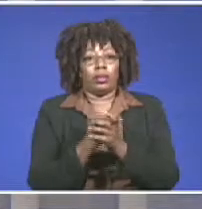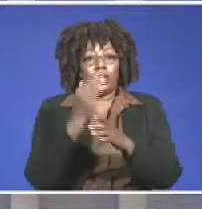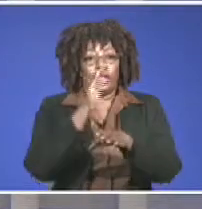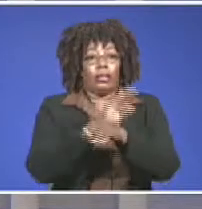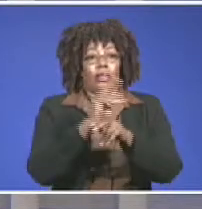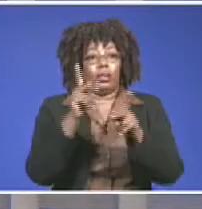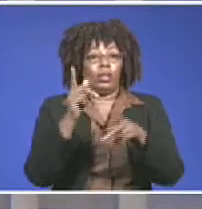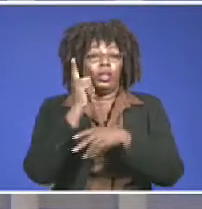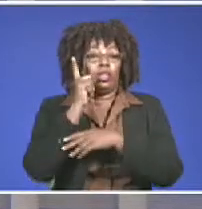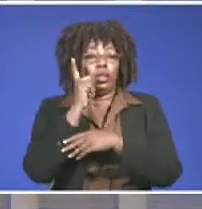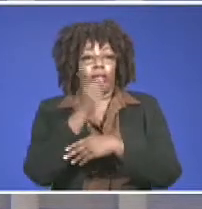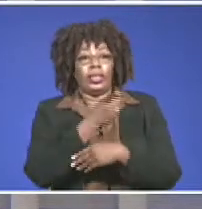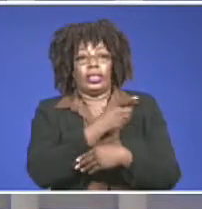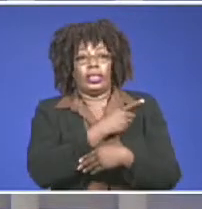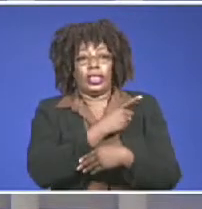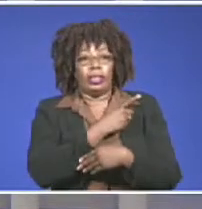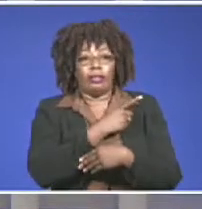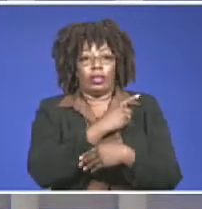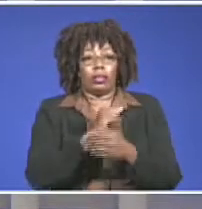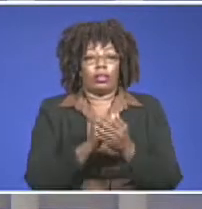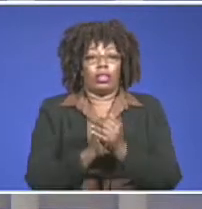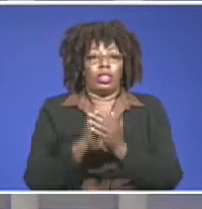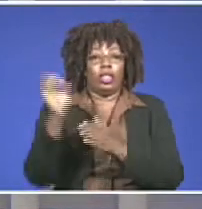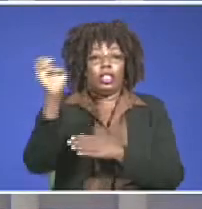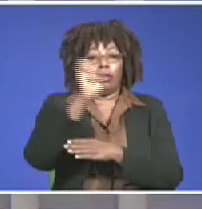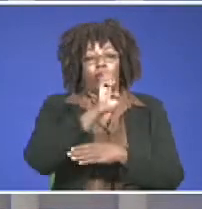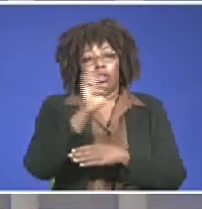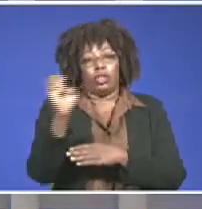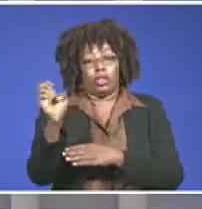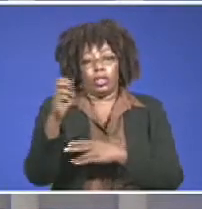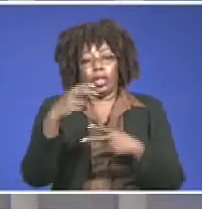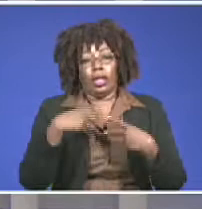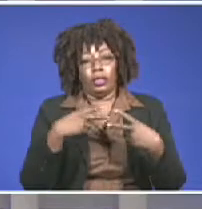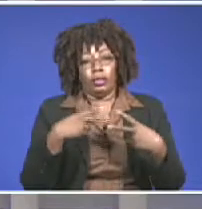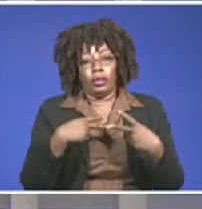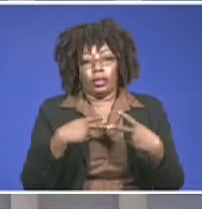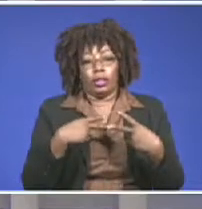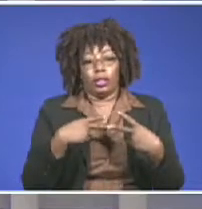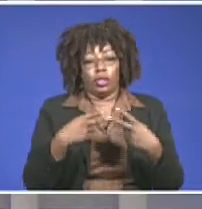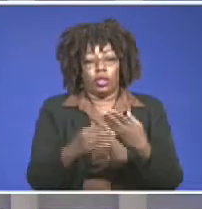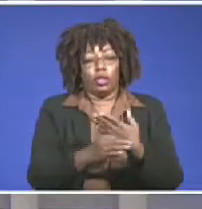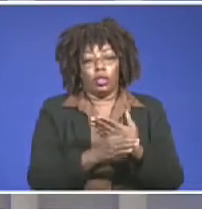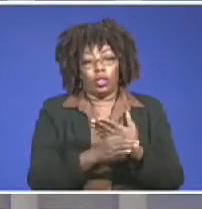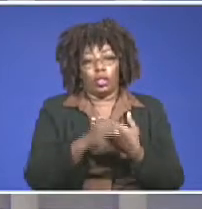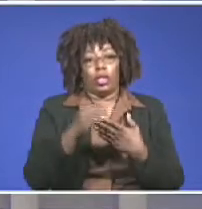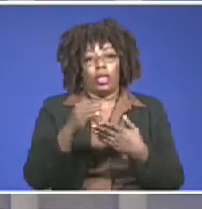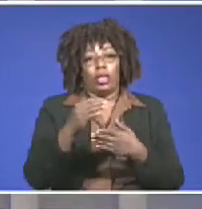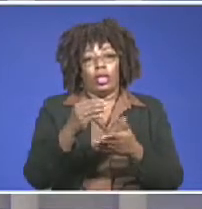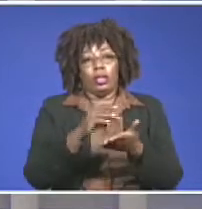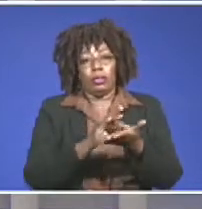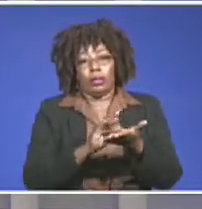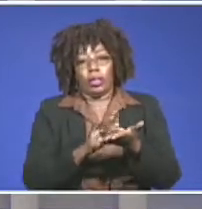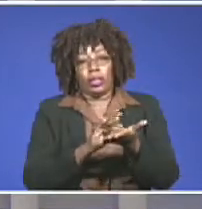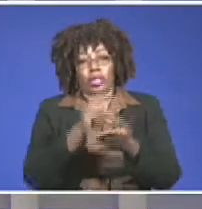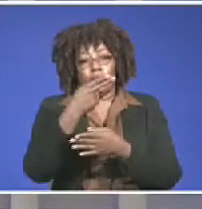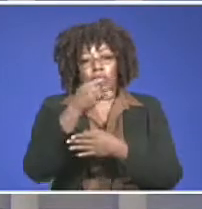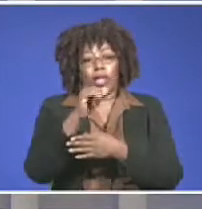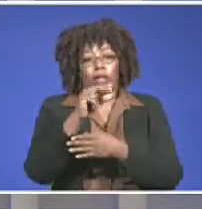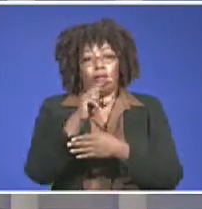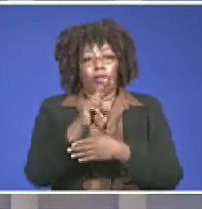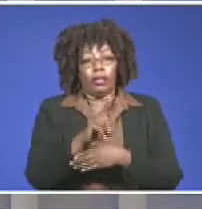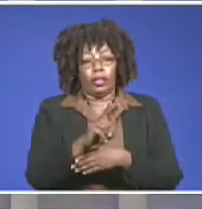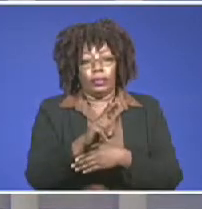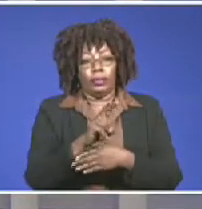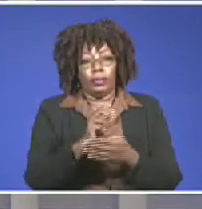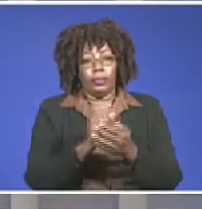Good evening, everyone. I'm LaDawn Davis. Emergency measures have been taken to secure a supply of HIV drugs after a period of